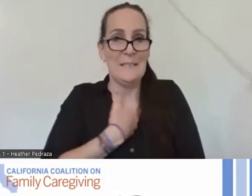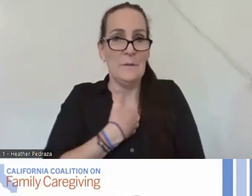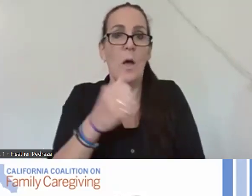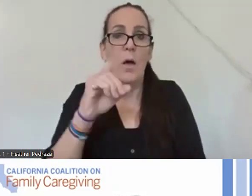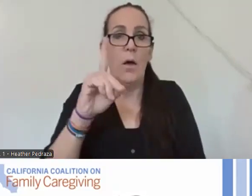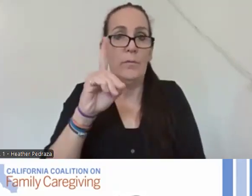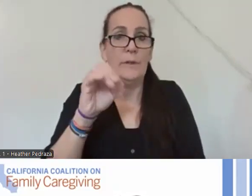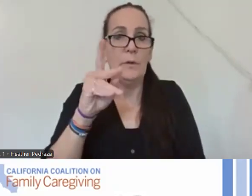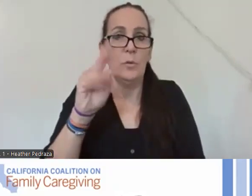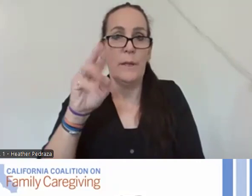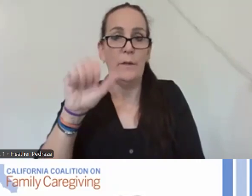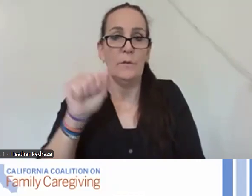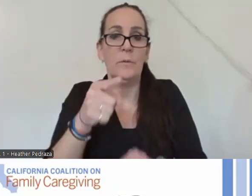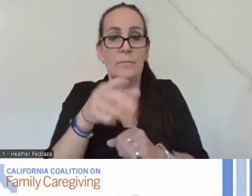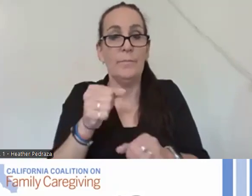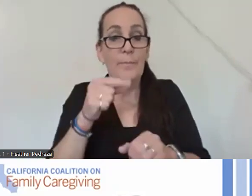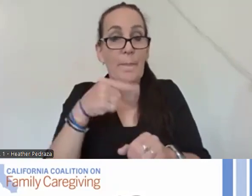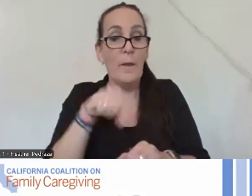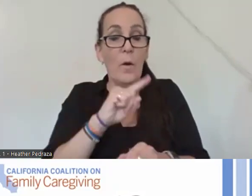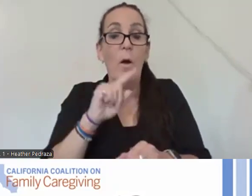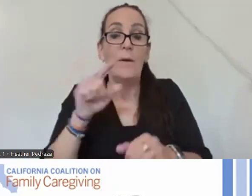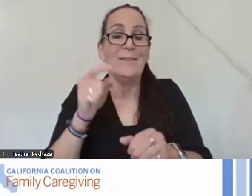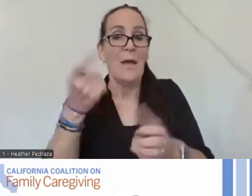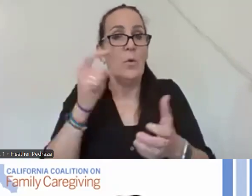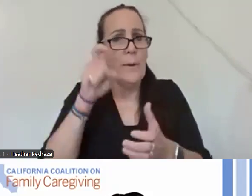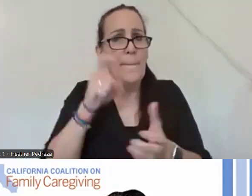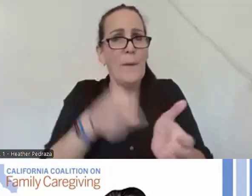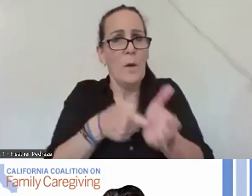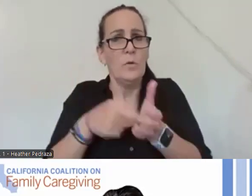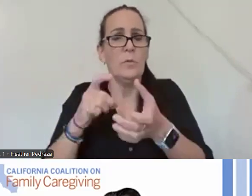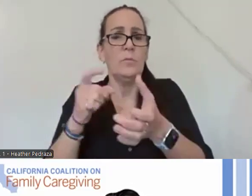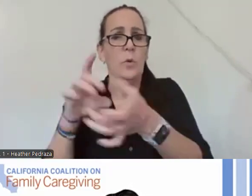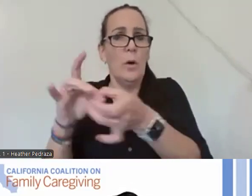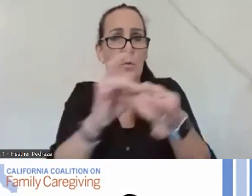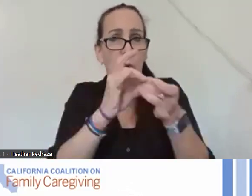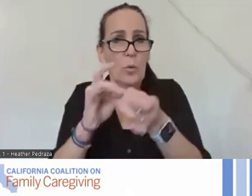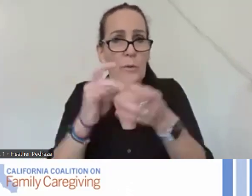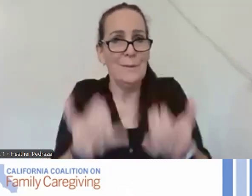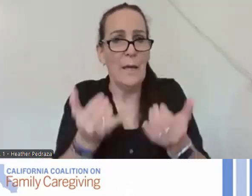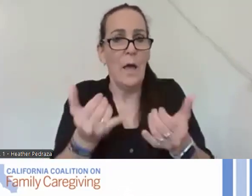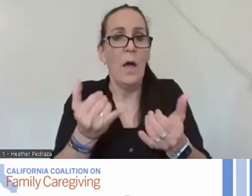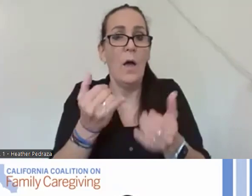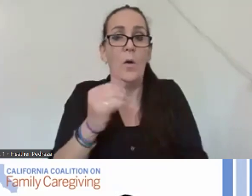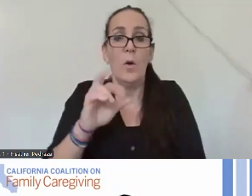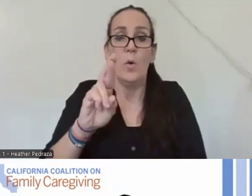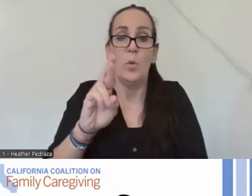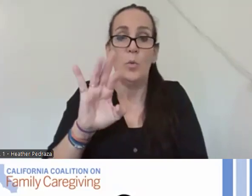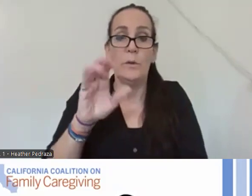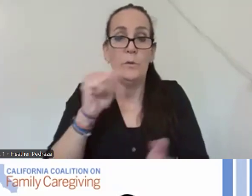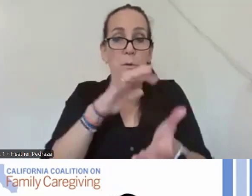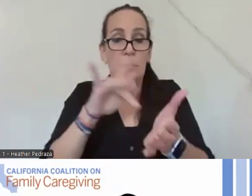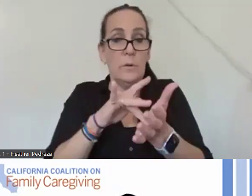required to coordinate with these managed care plans or regional center. Regional center coordinates. We